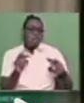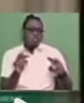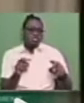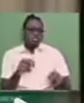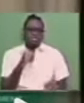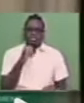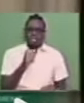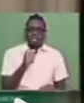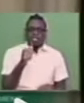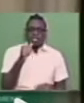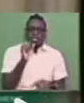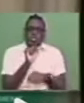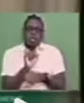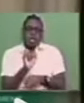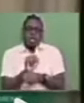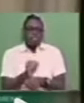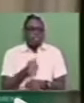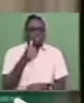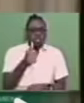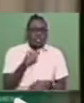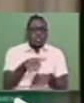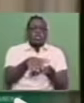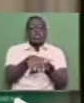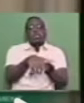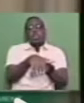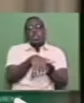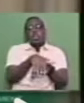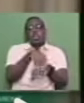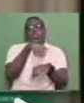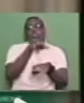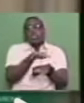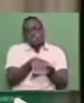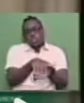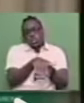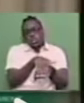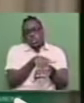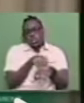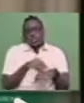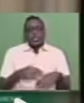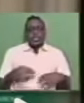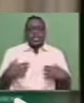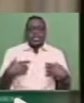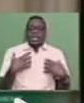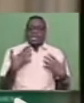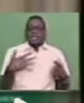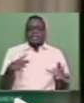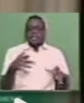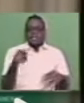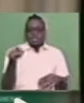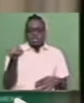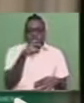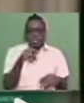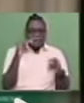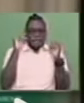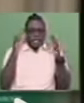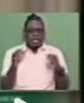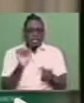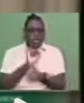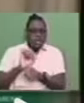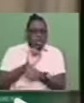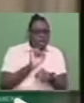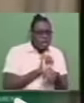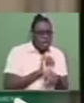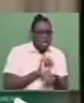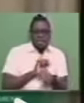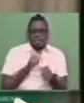Correspondingly, no minister has ever emerged as a high-performing administrator. In several ministries, they change